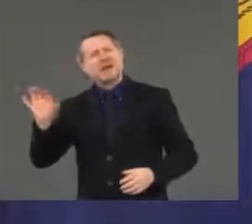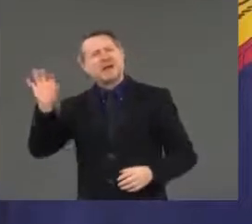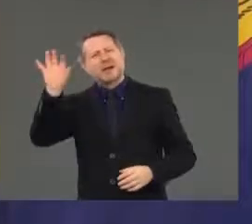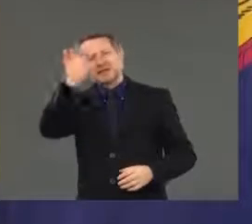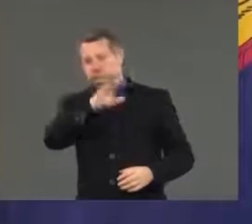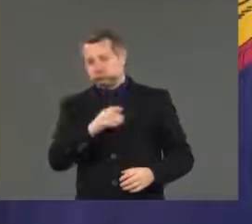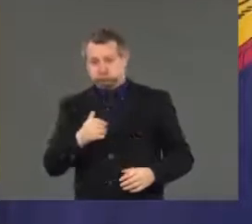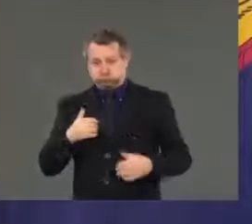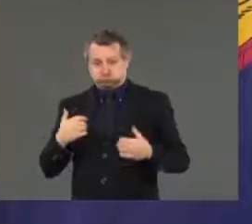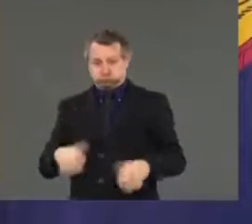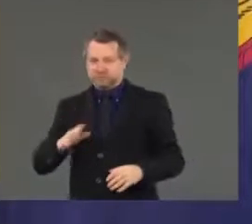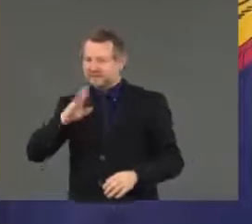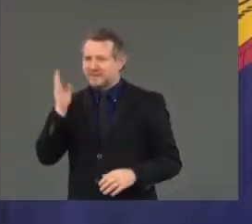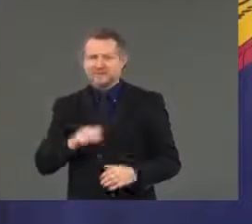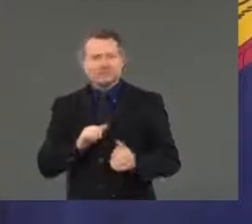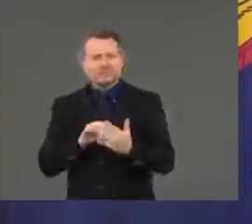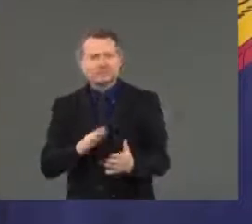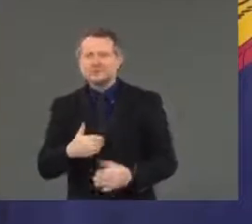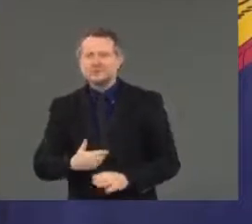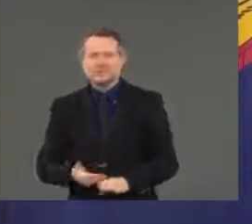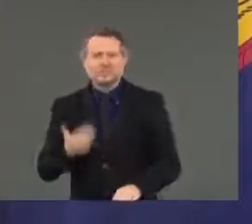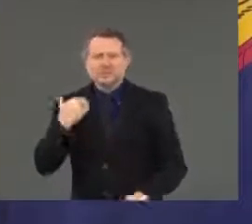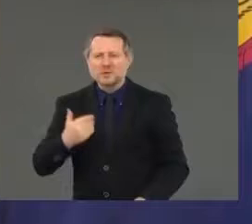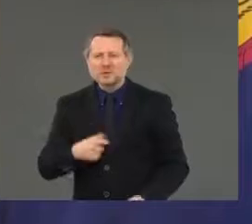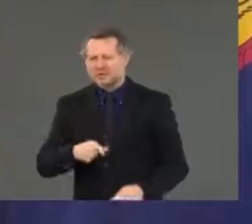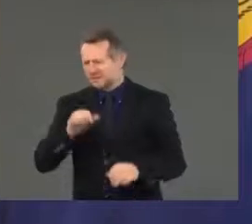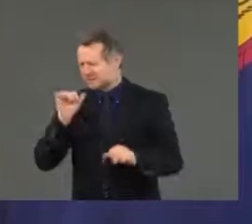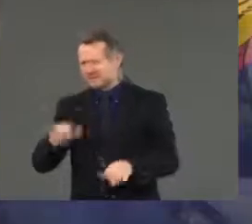before. Yeah, you're going to have 700 different opinions.